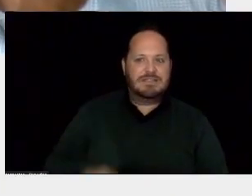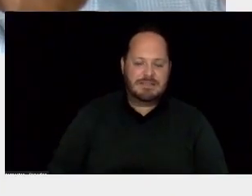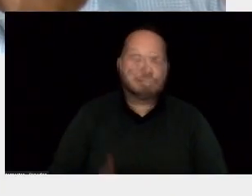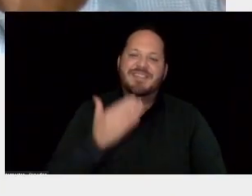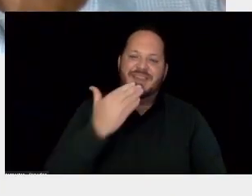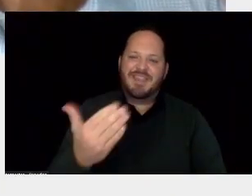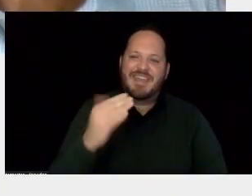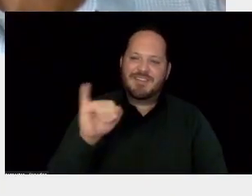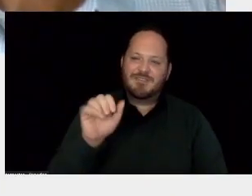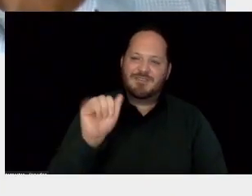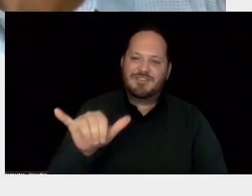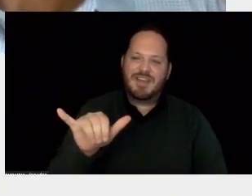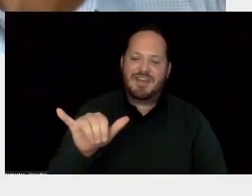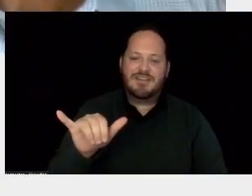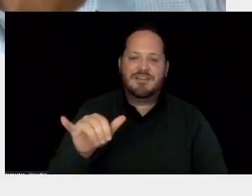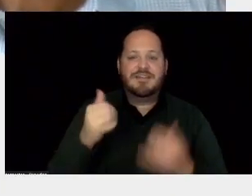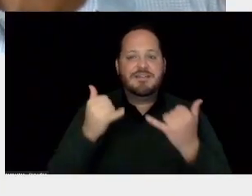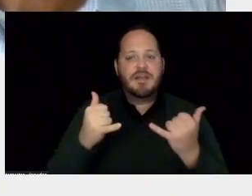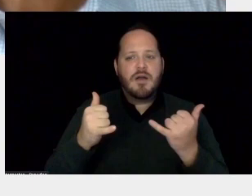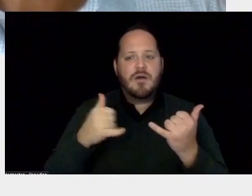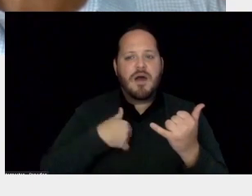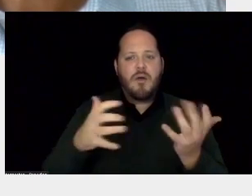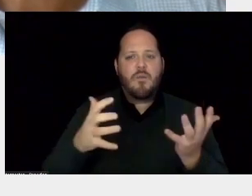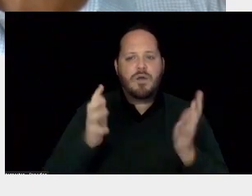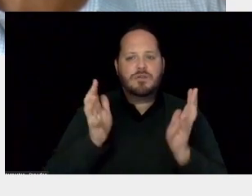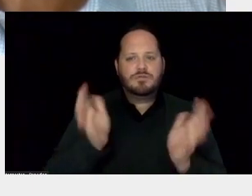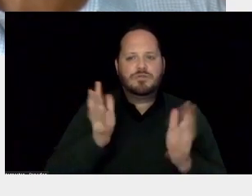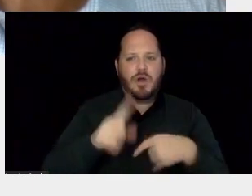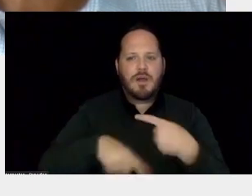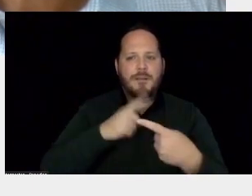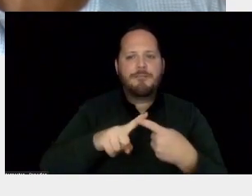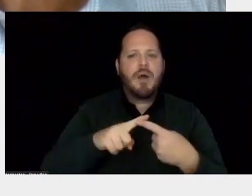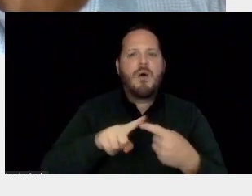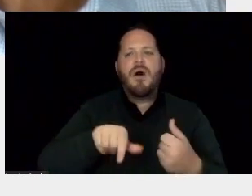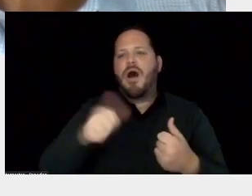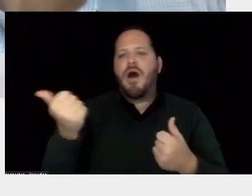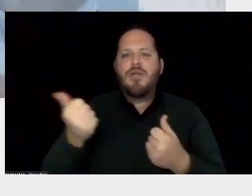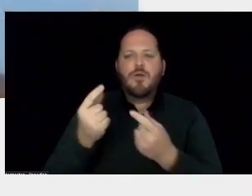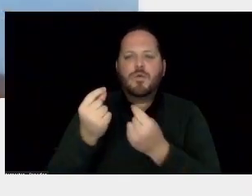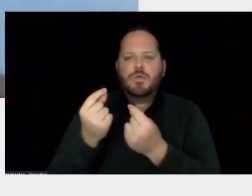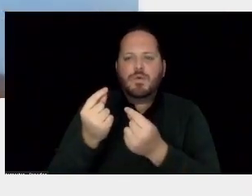Thanks, Jay. I'm going to talk about other things you can do if you find yourself in